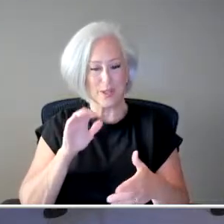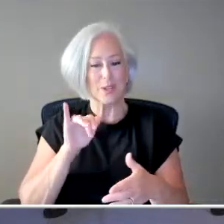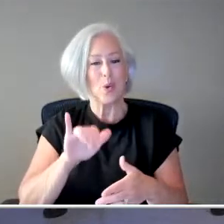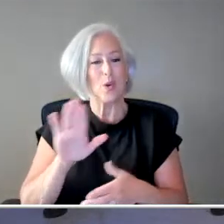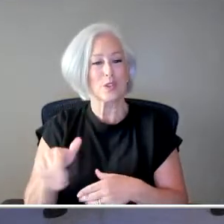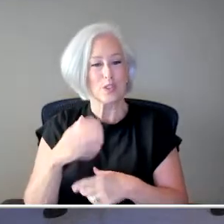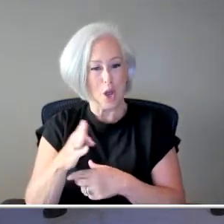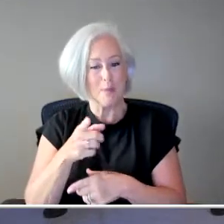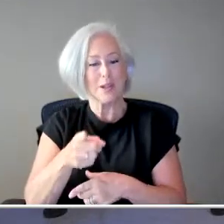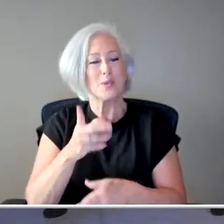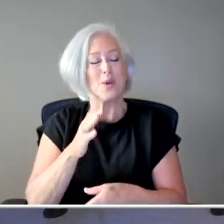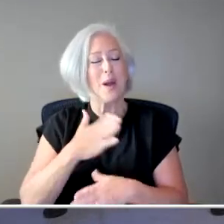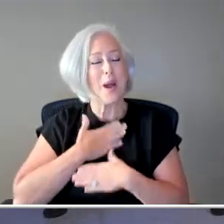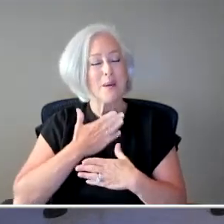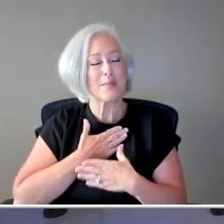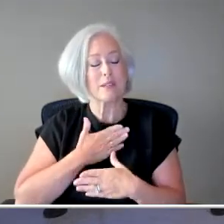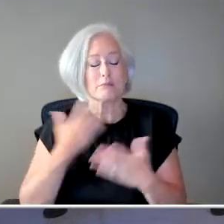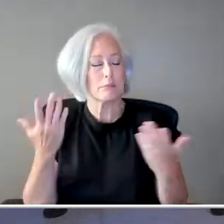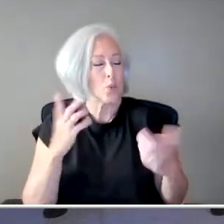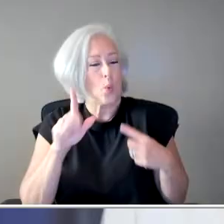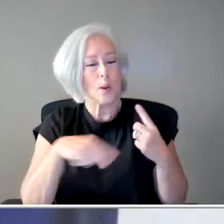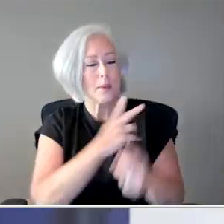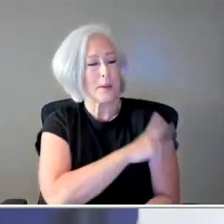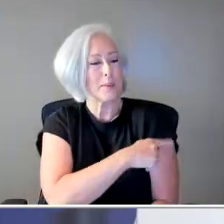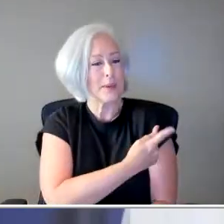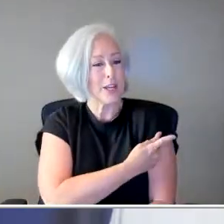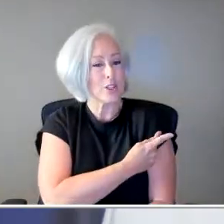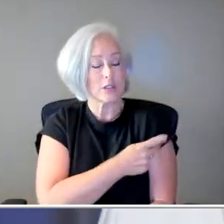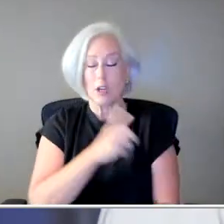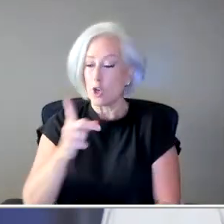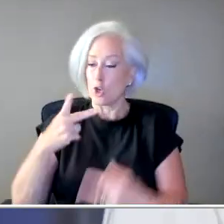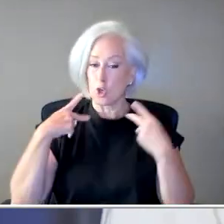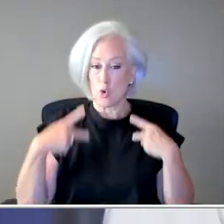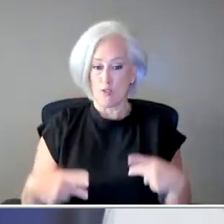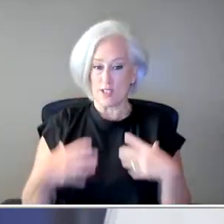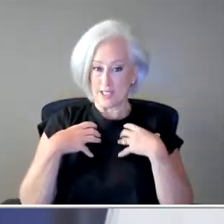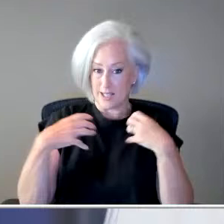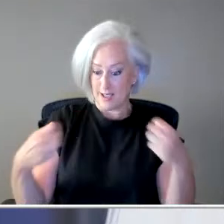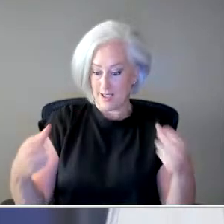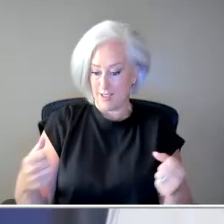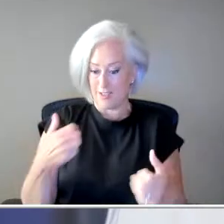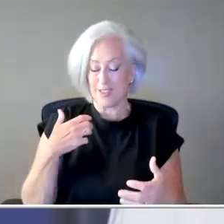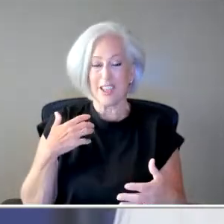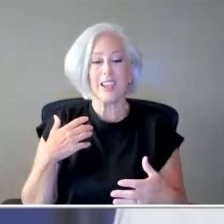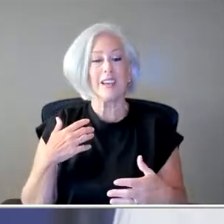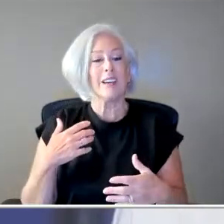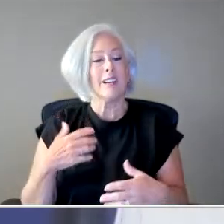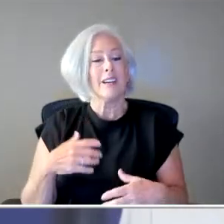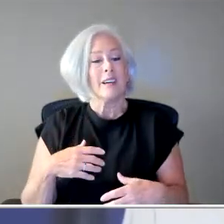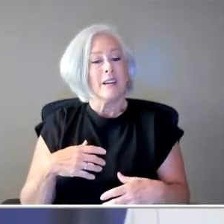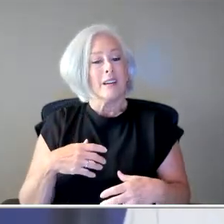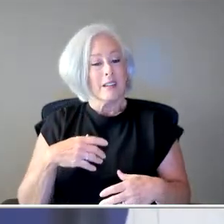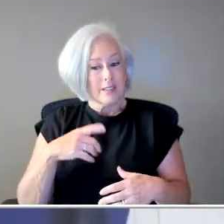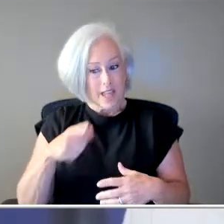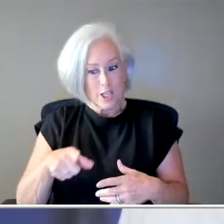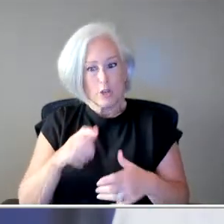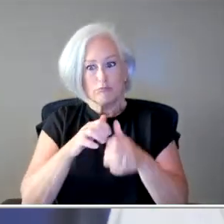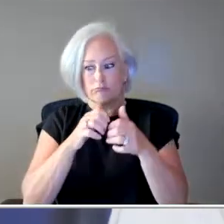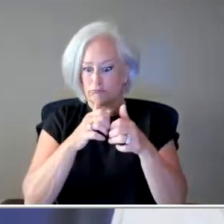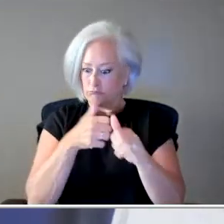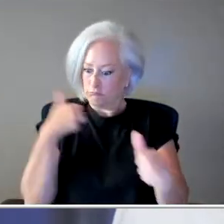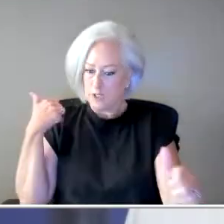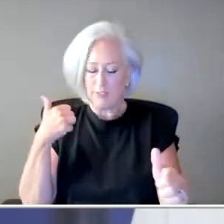patients? I think in surgery, when you're physically healthy and well, you avoid fatigue, you avoid mental fatigue, you